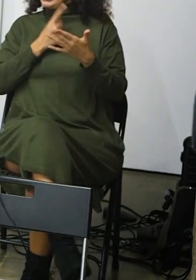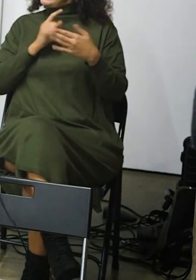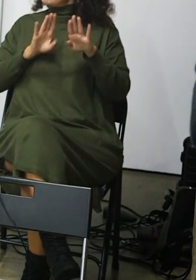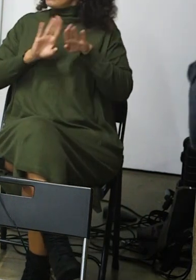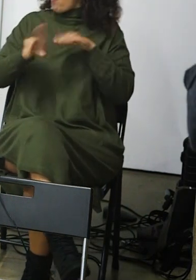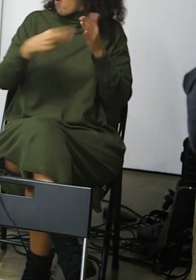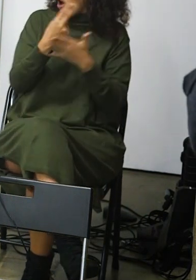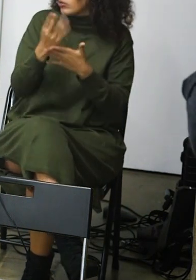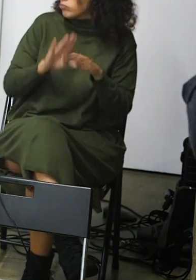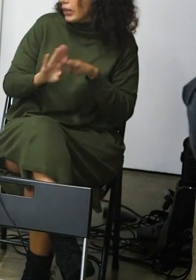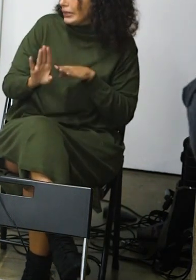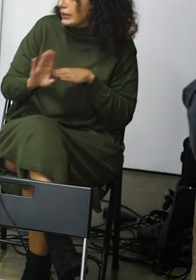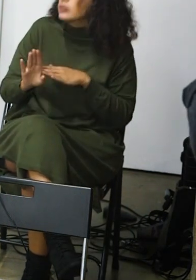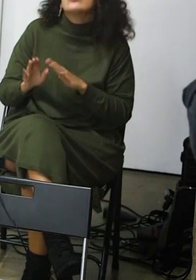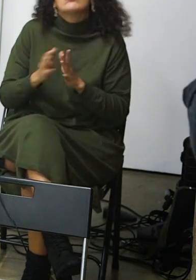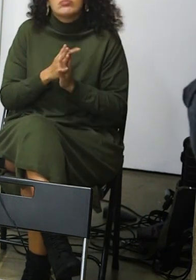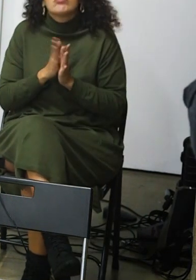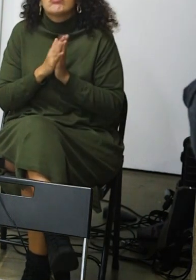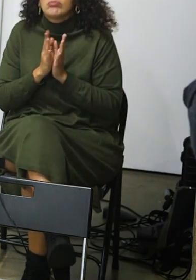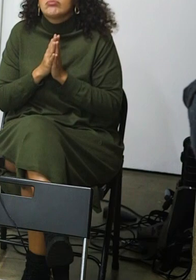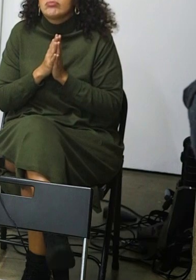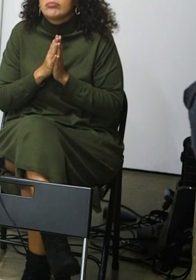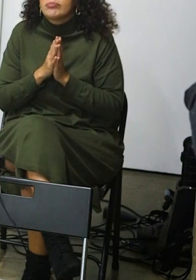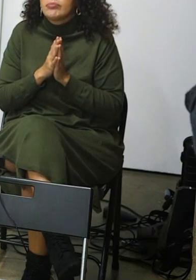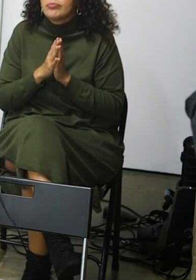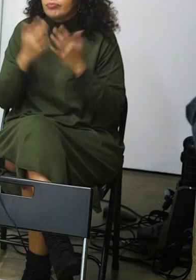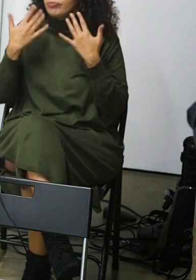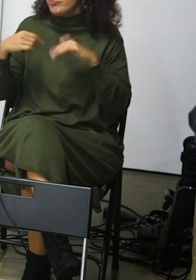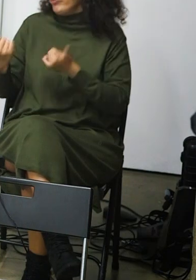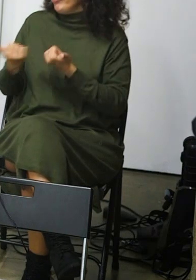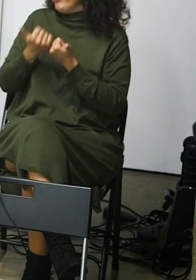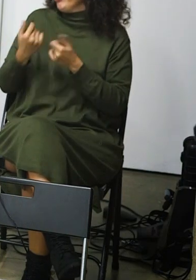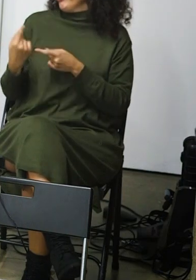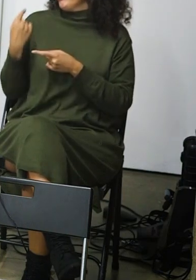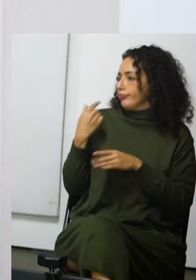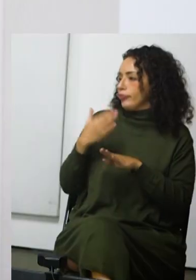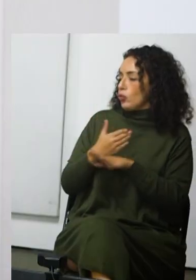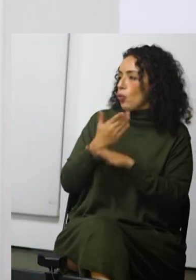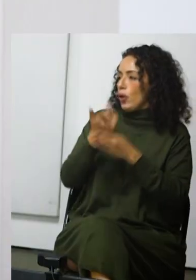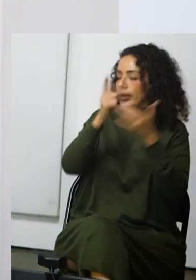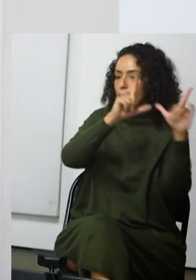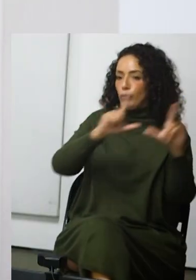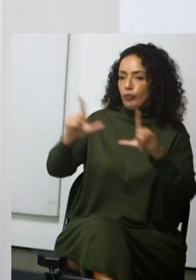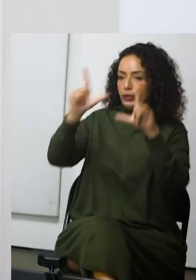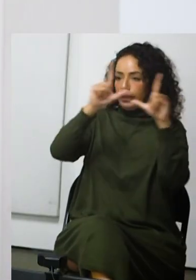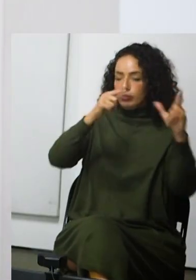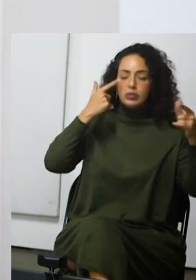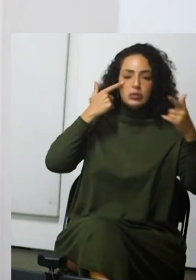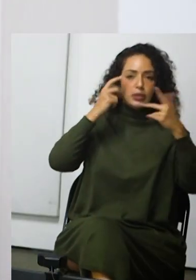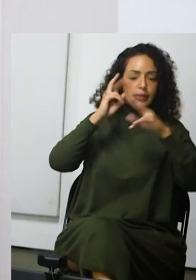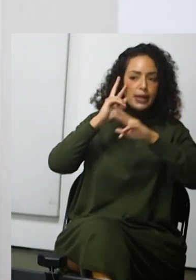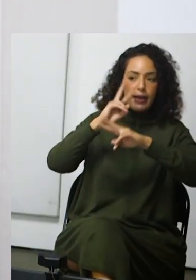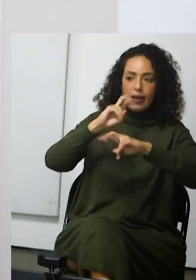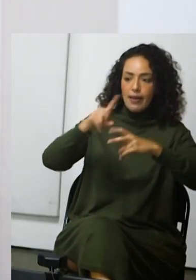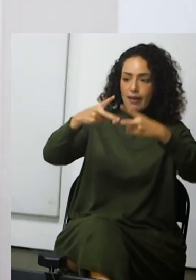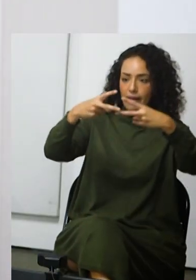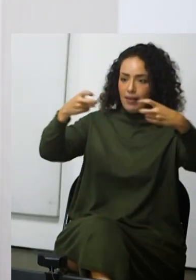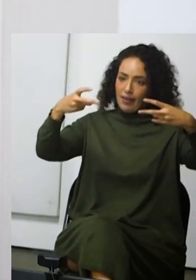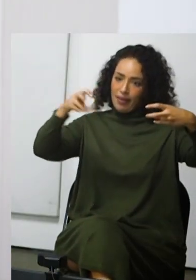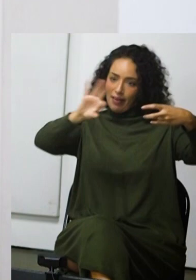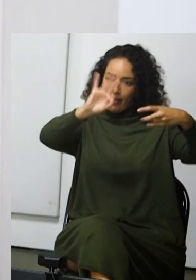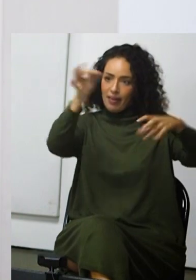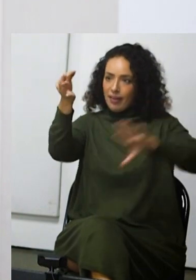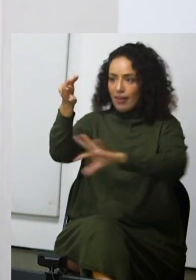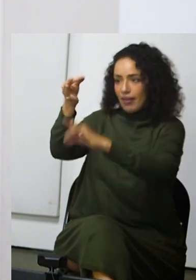practice, yeah. Yeah, I think I just finished working on the moving image that explored caption and audio description